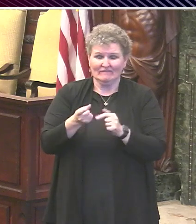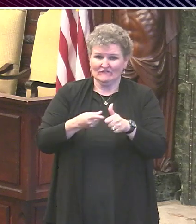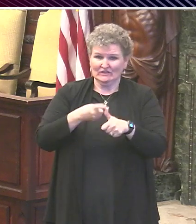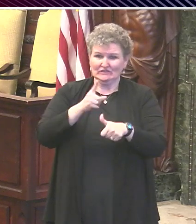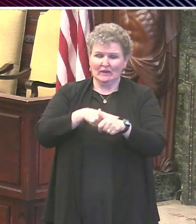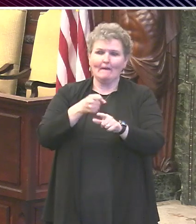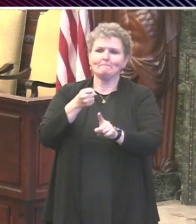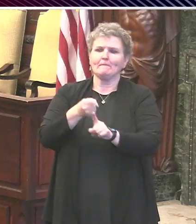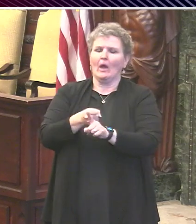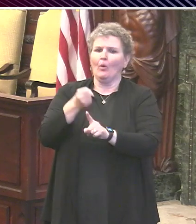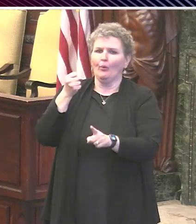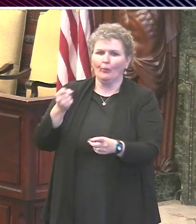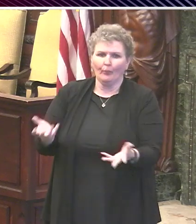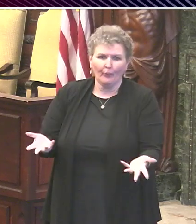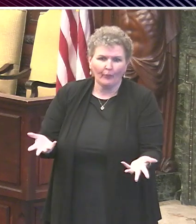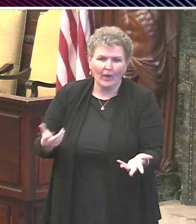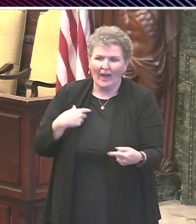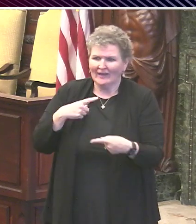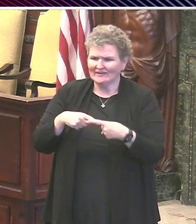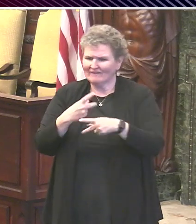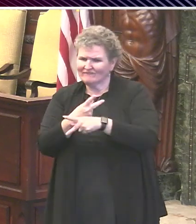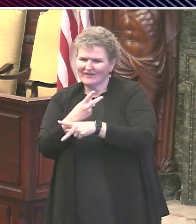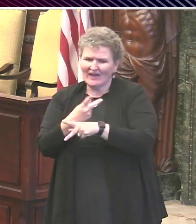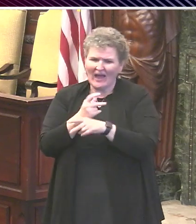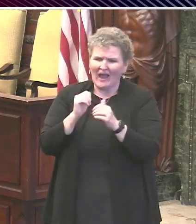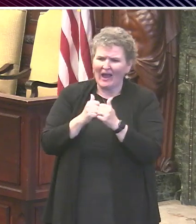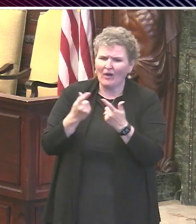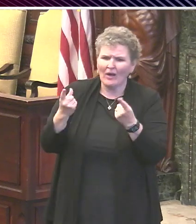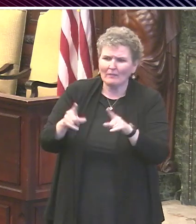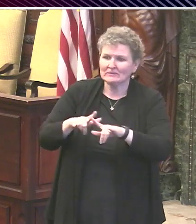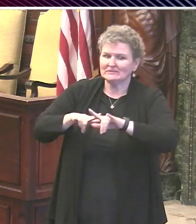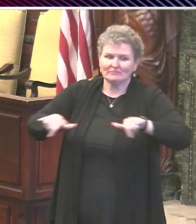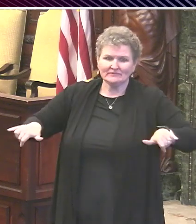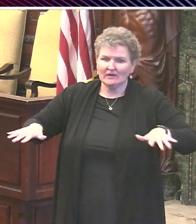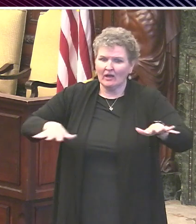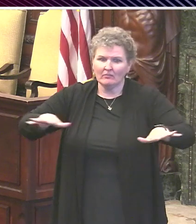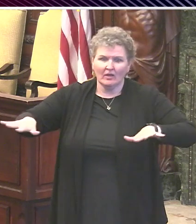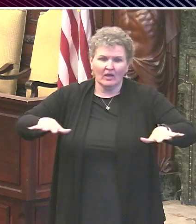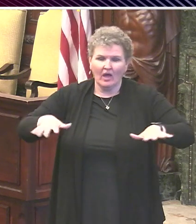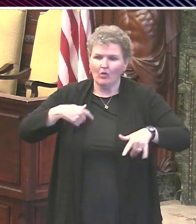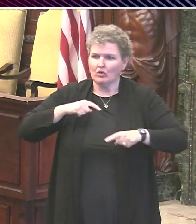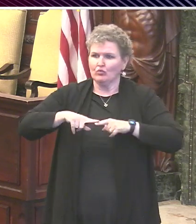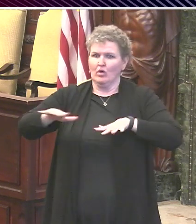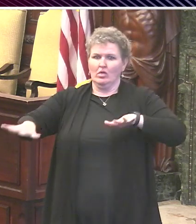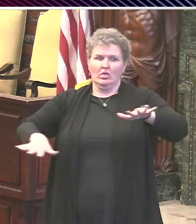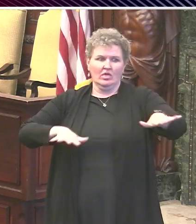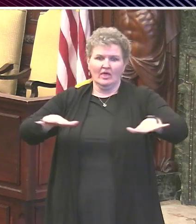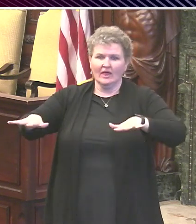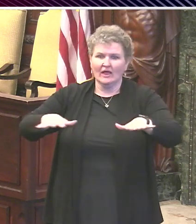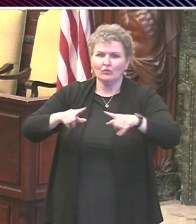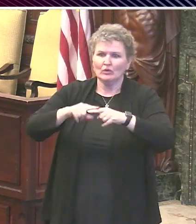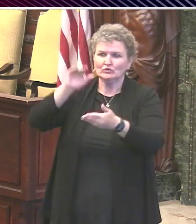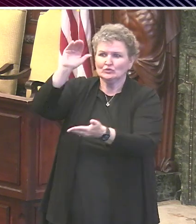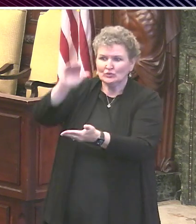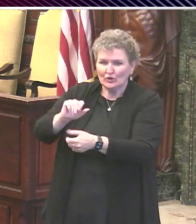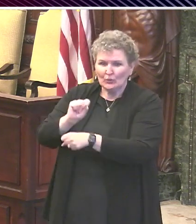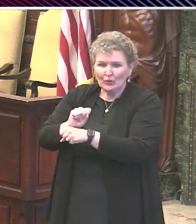happened before to have all of this going on at the same time. So our workers are working extremely hard.